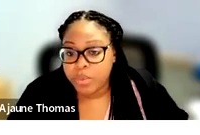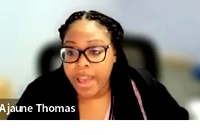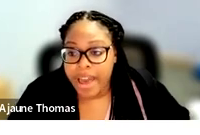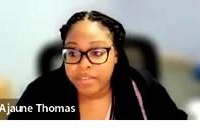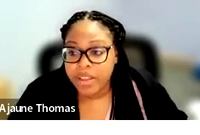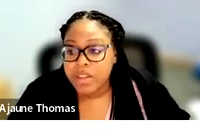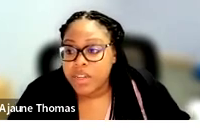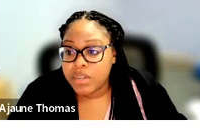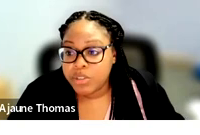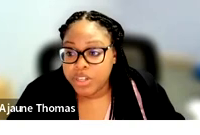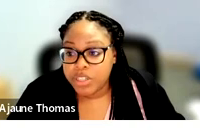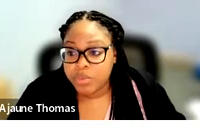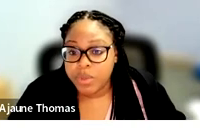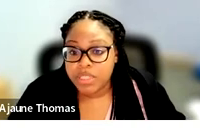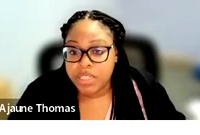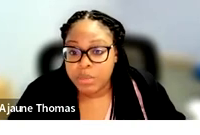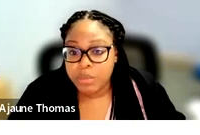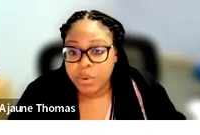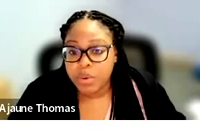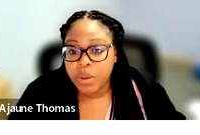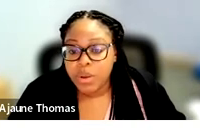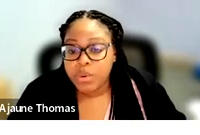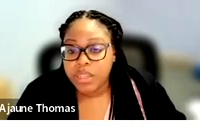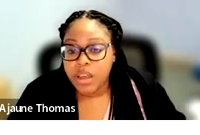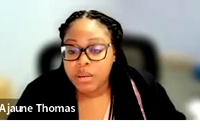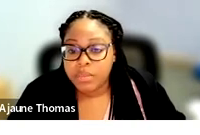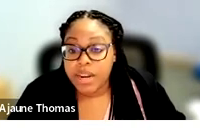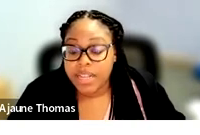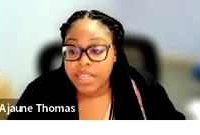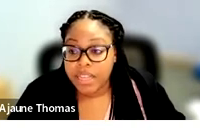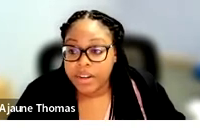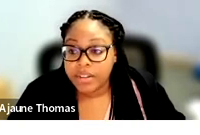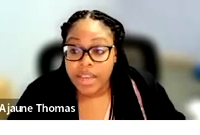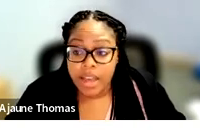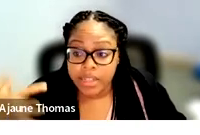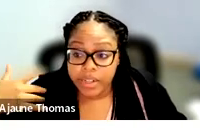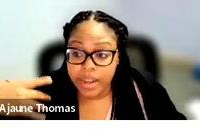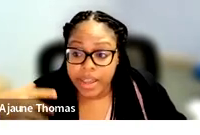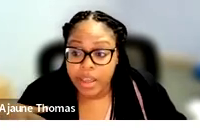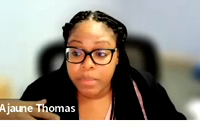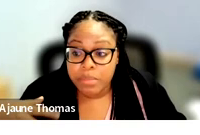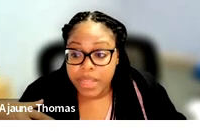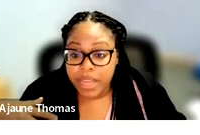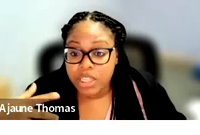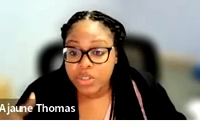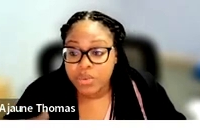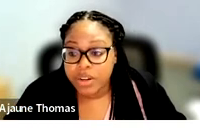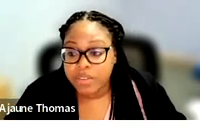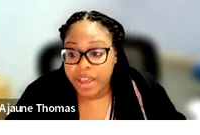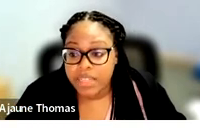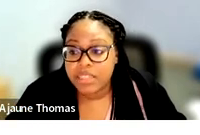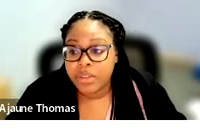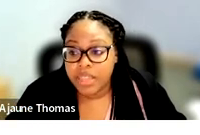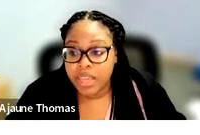available. So we have done demonstrations where we assist people with connecting their like cochlear implant to